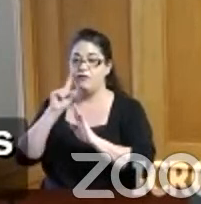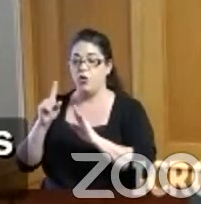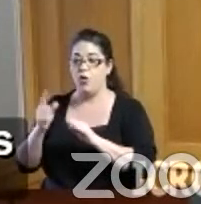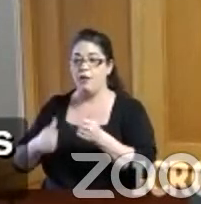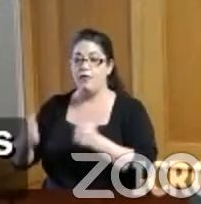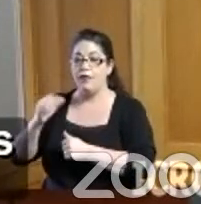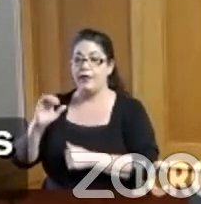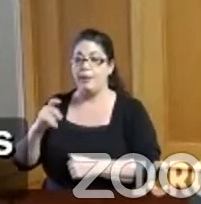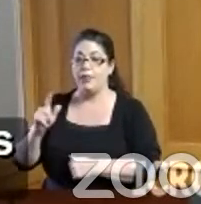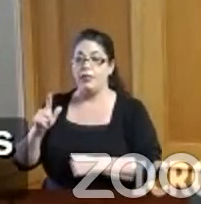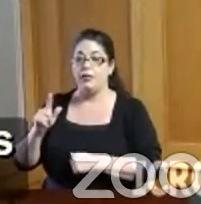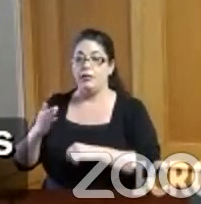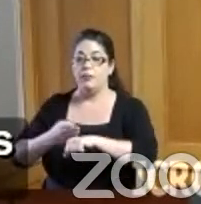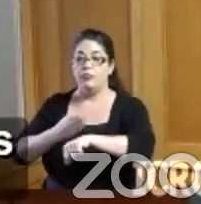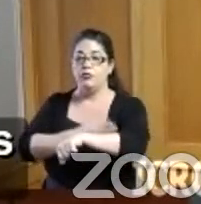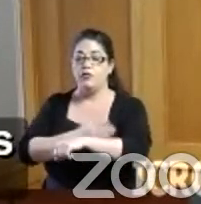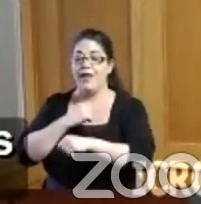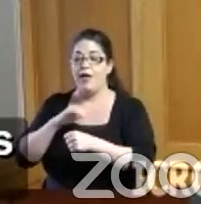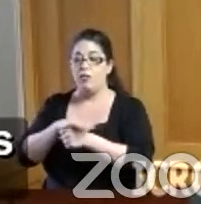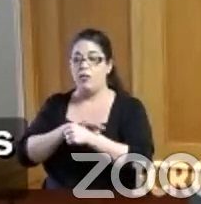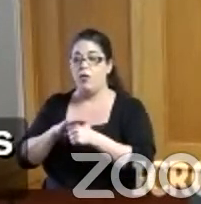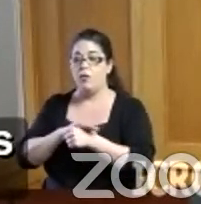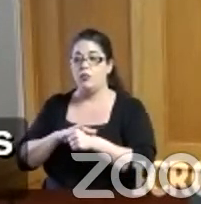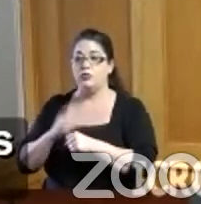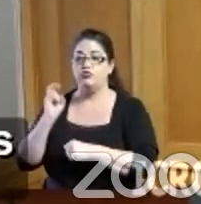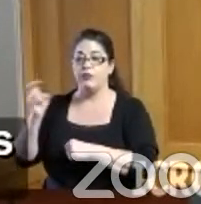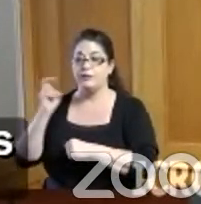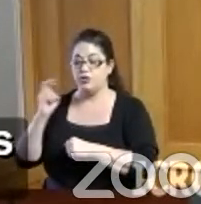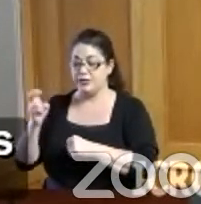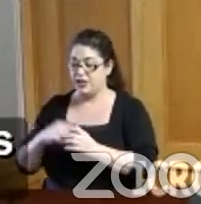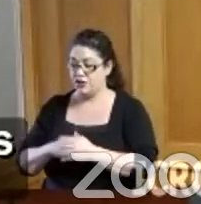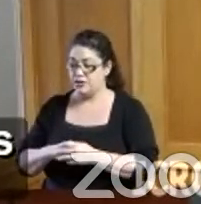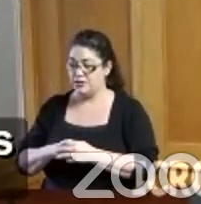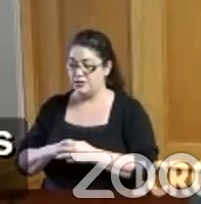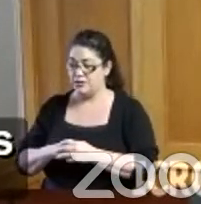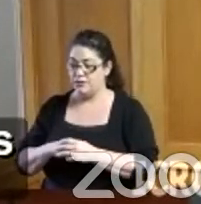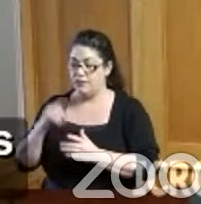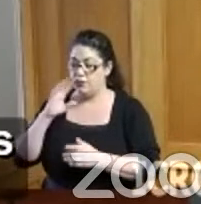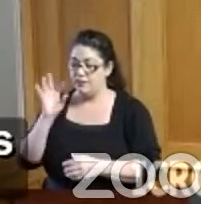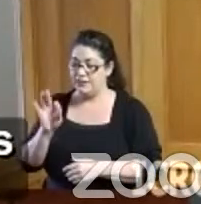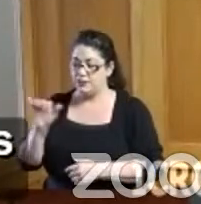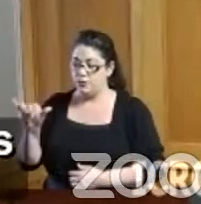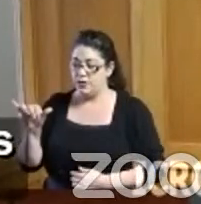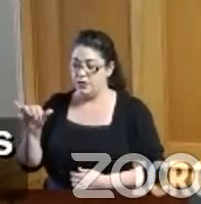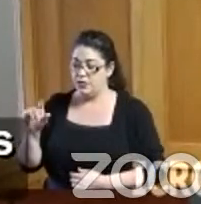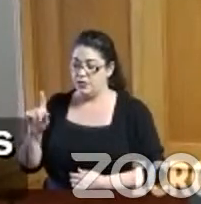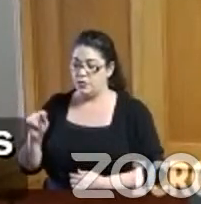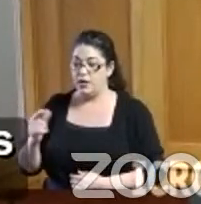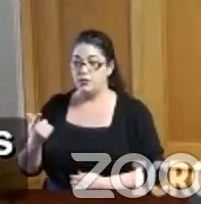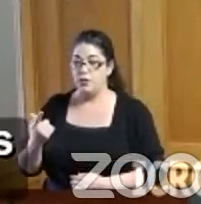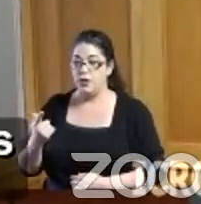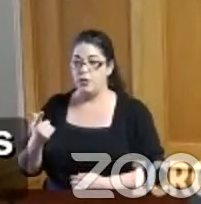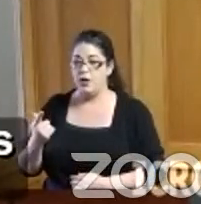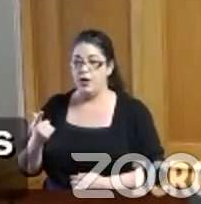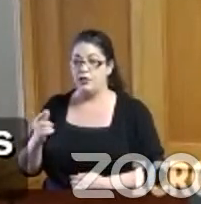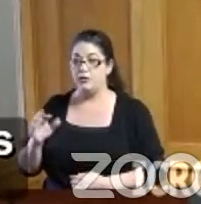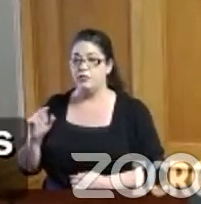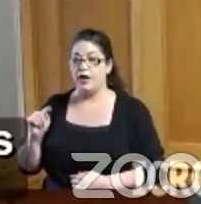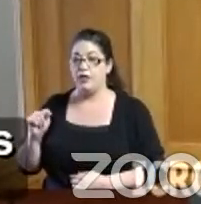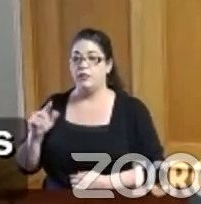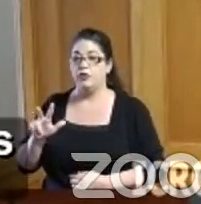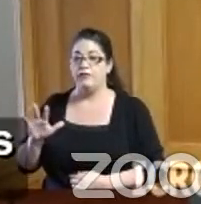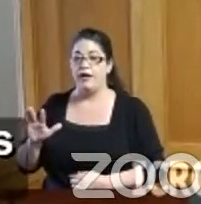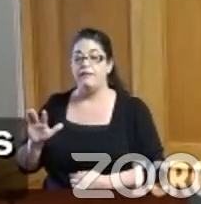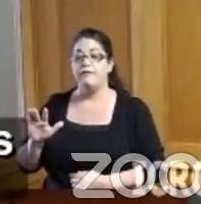improvement program and the local transportation improvement program for fiscal years 2021, round 35. There